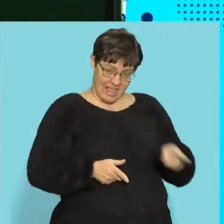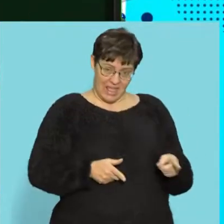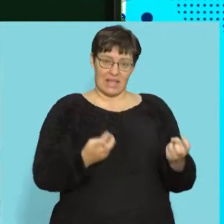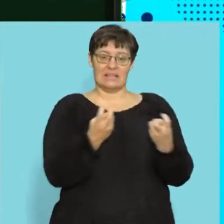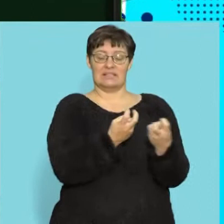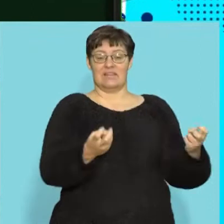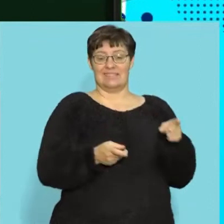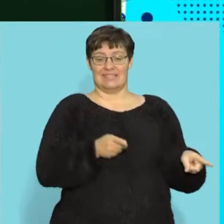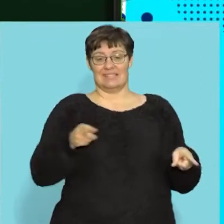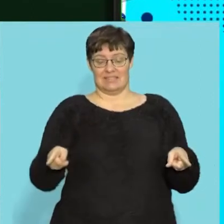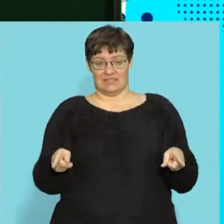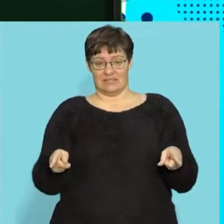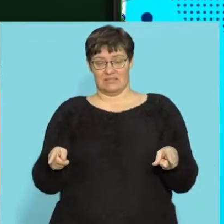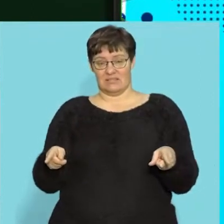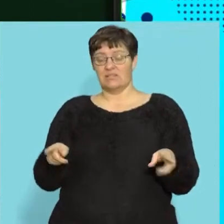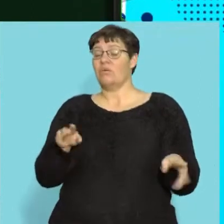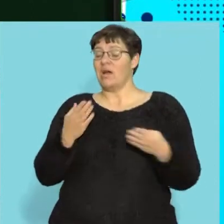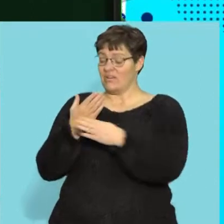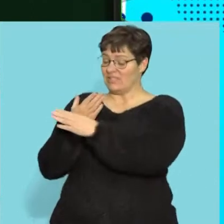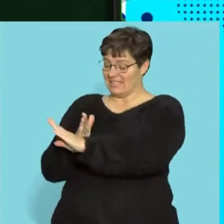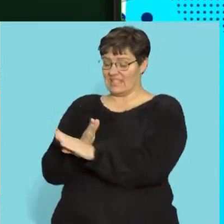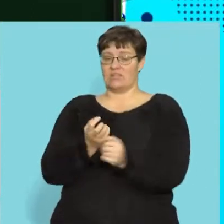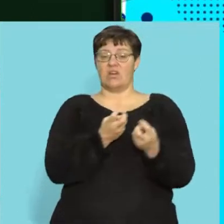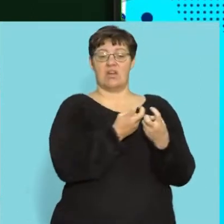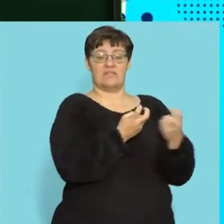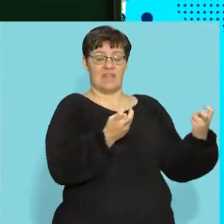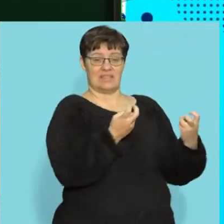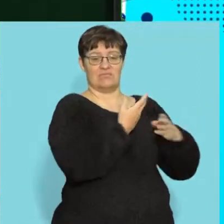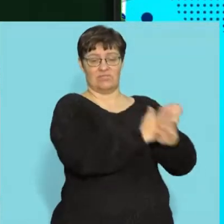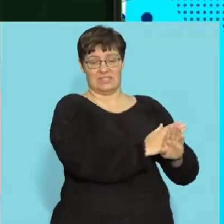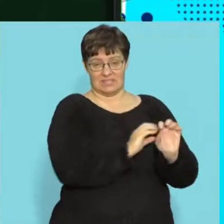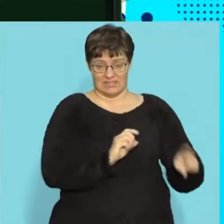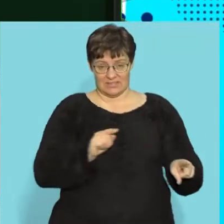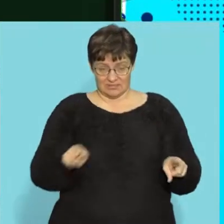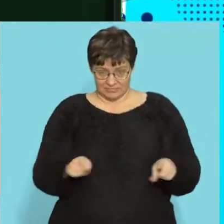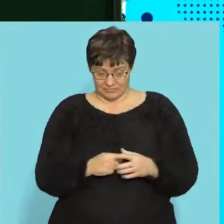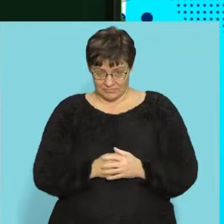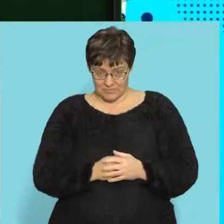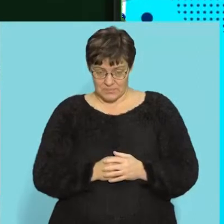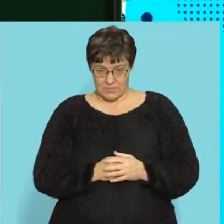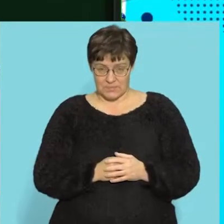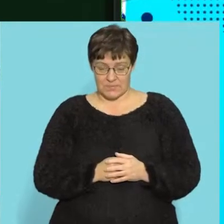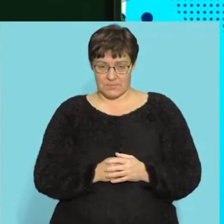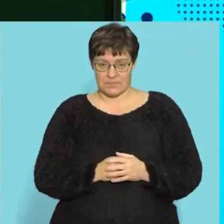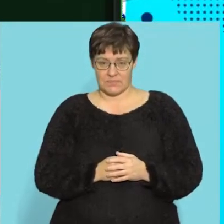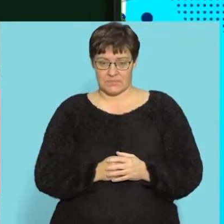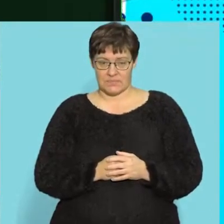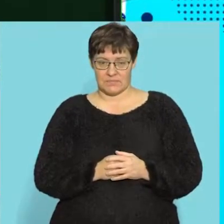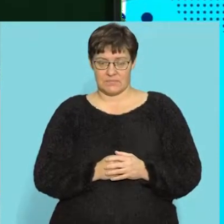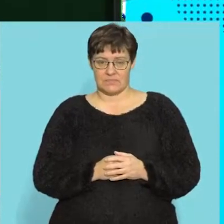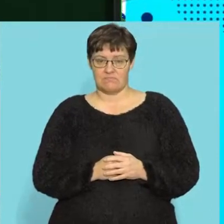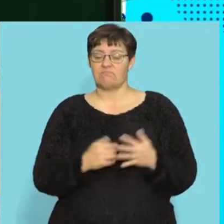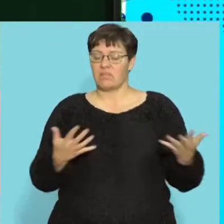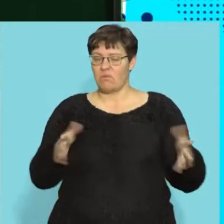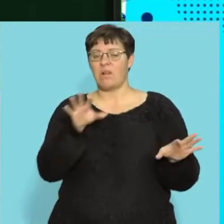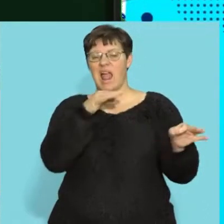a component, while resistance is actually the measure or the quantity that a particular